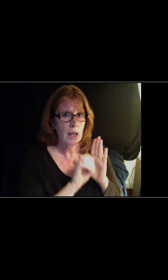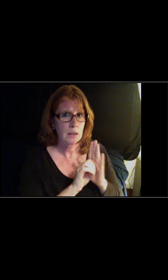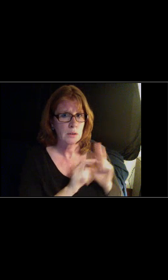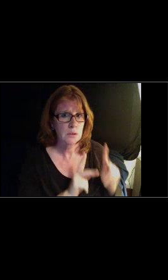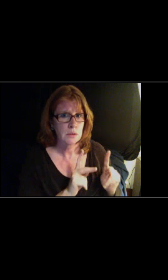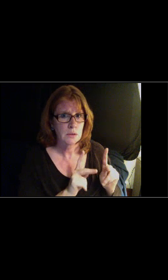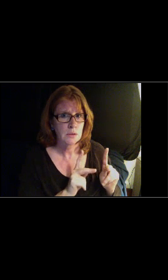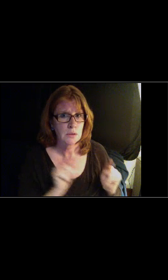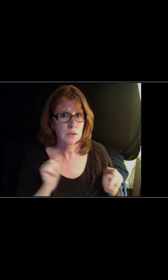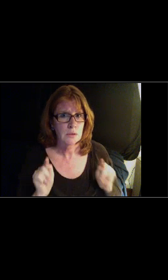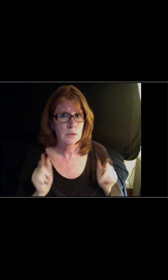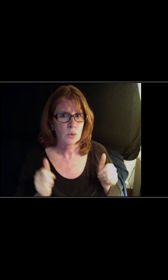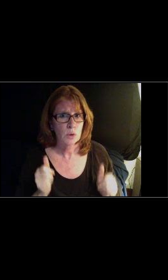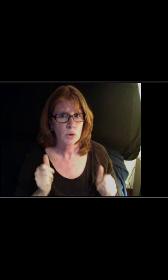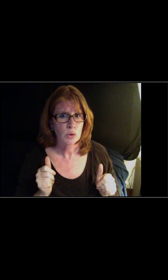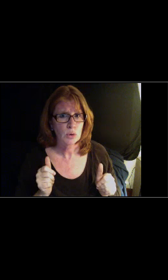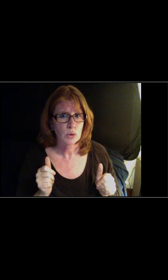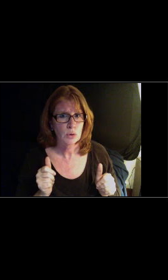sounds like the